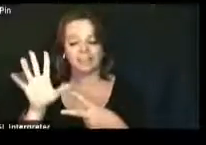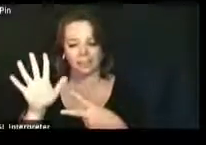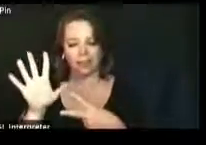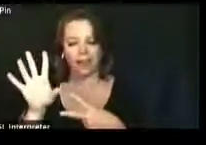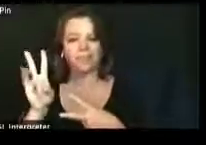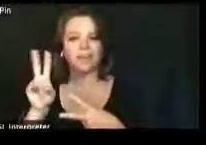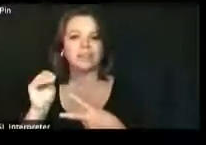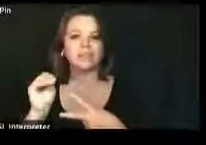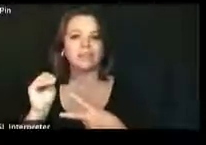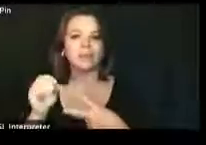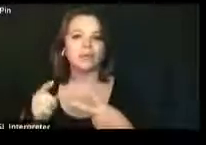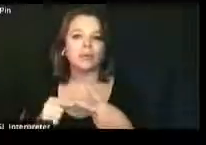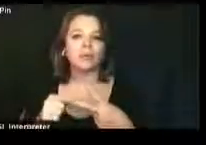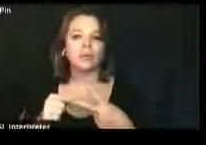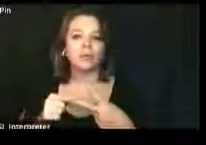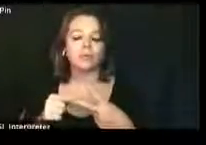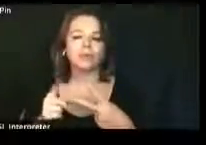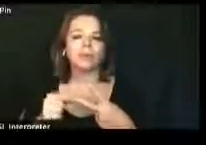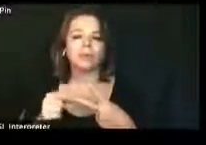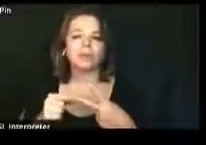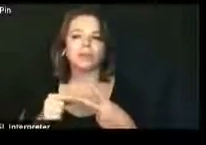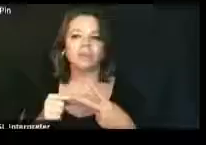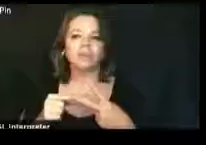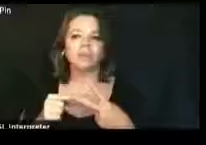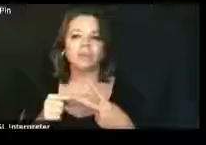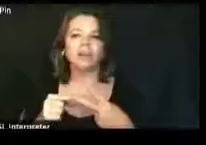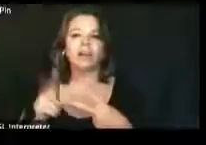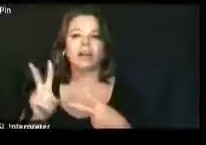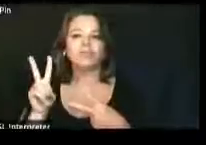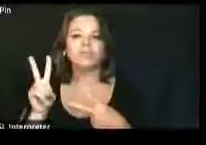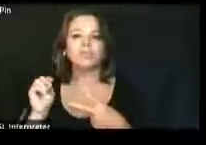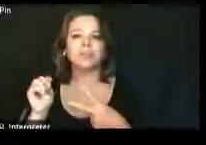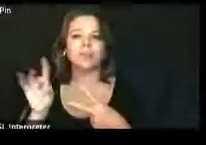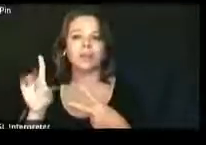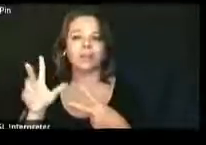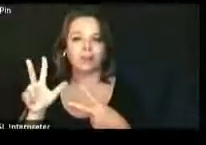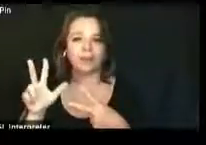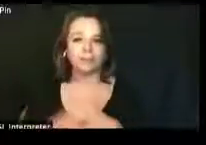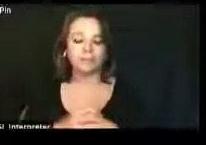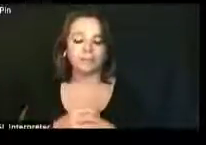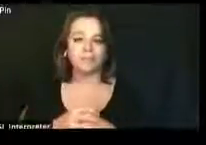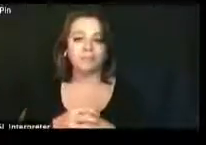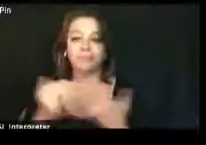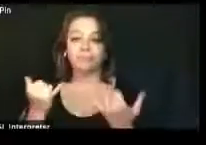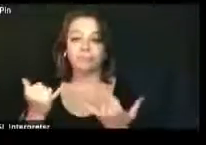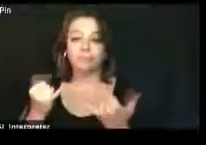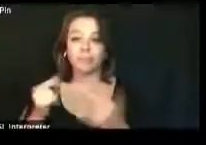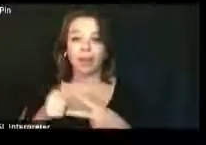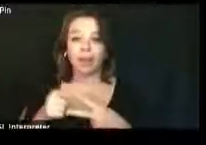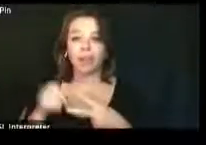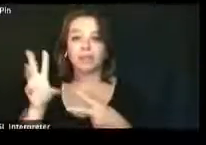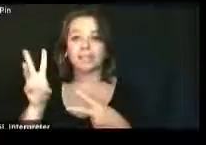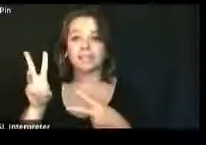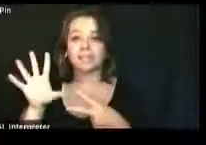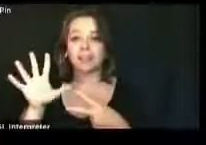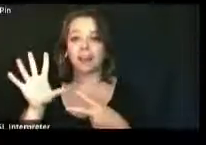6570. And then up next will be caller 2083. Right now it will be caller